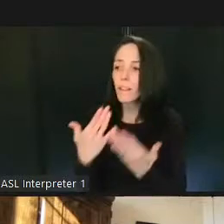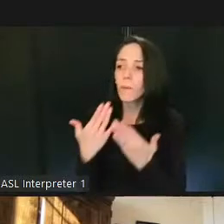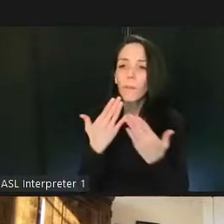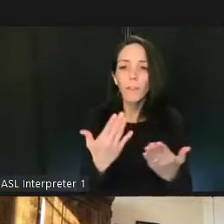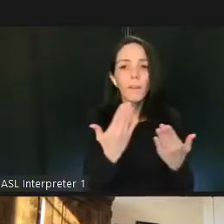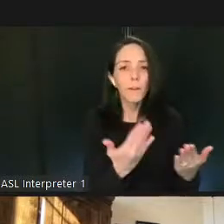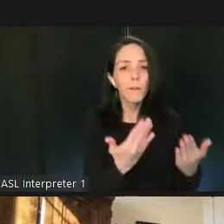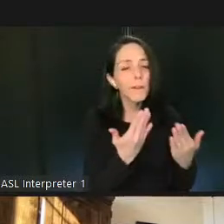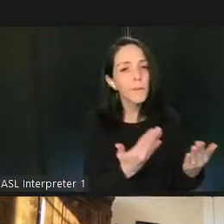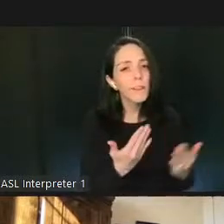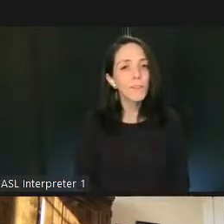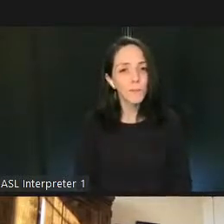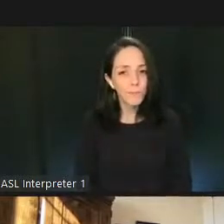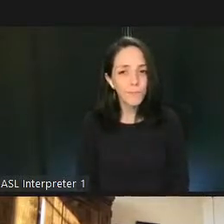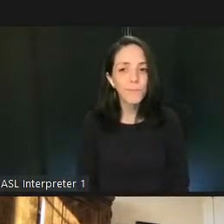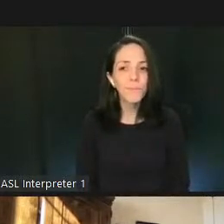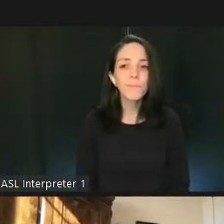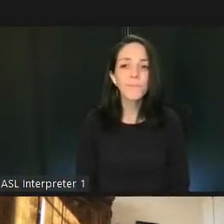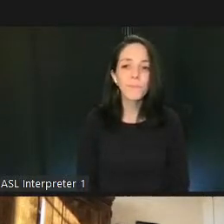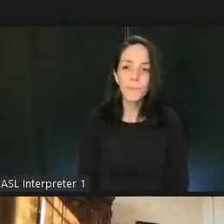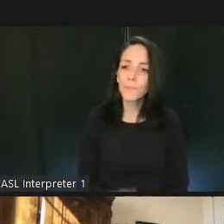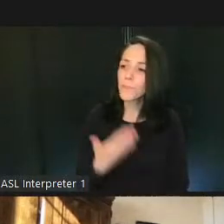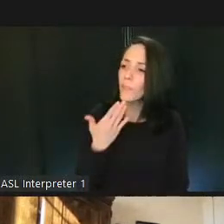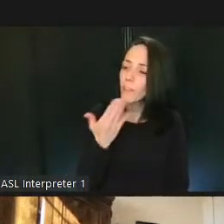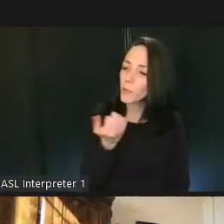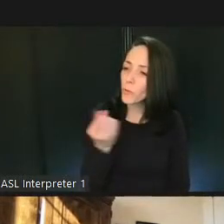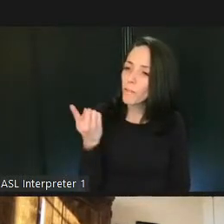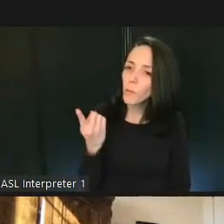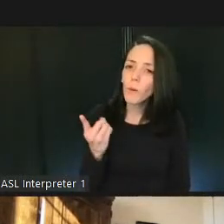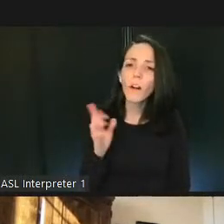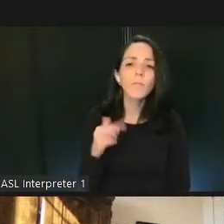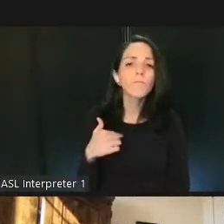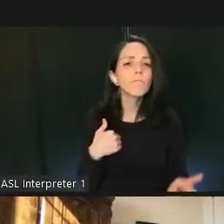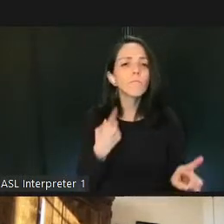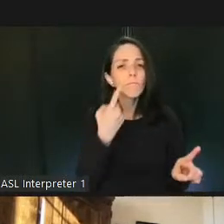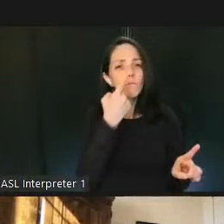Thank you. Thank you, everyone. If I could, just to clarify, we will start at 6.